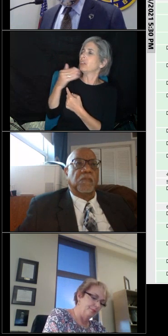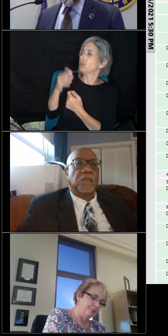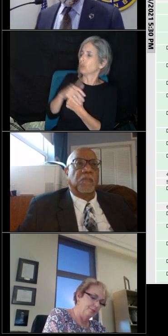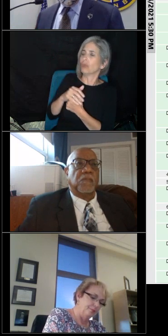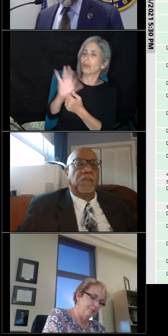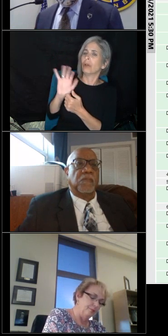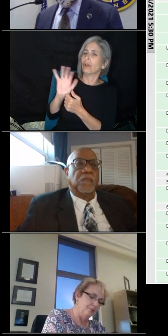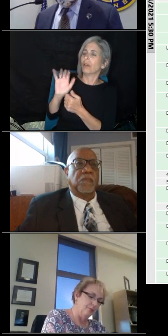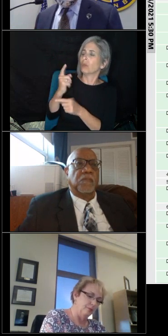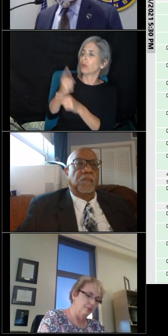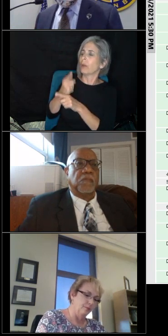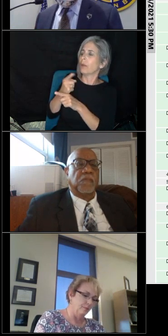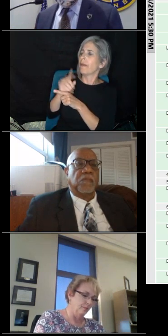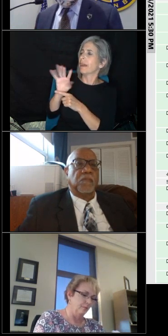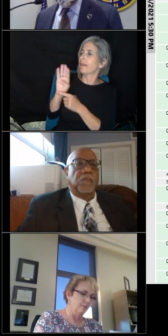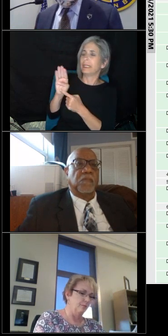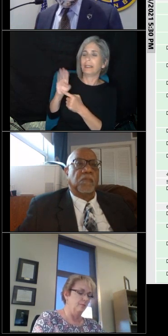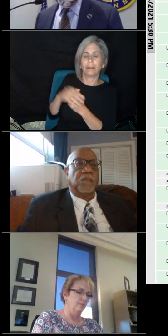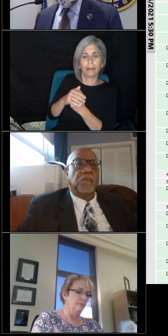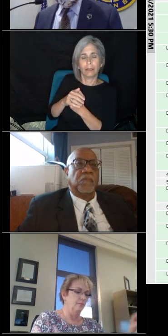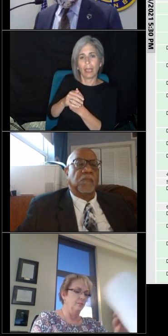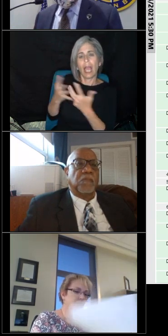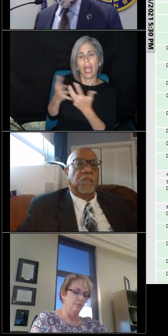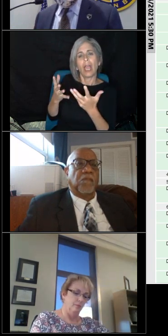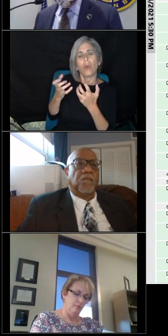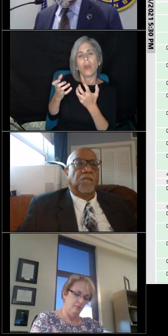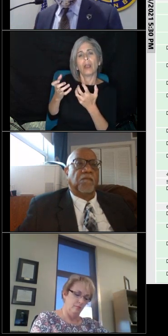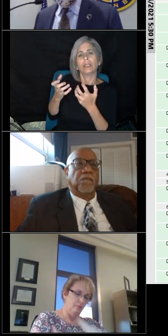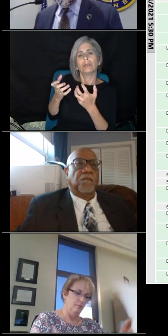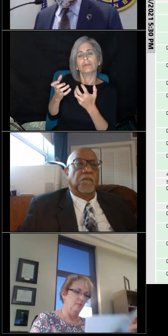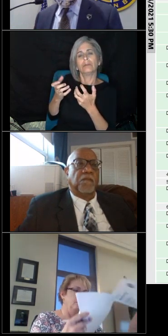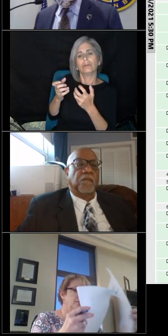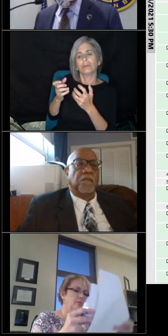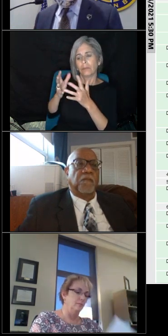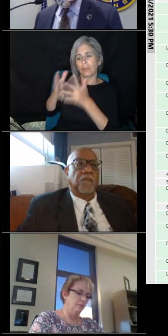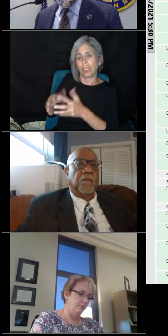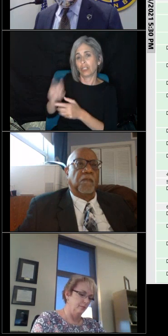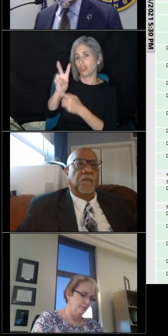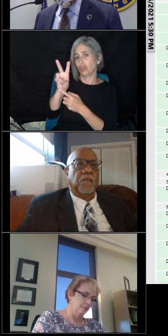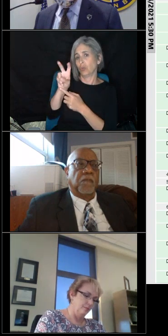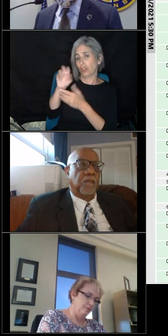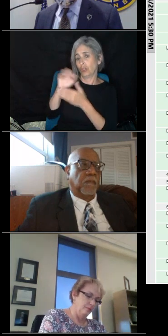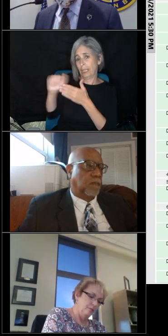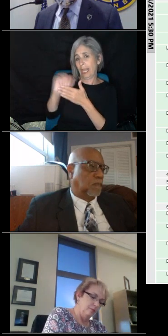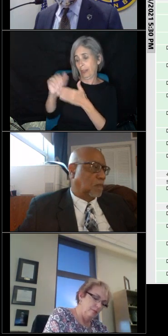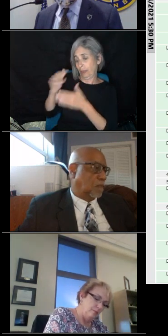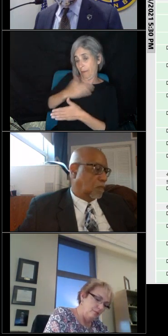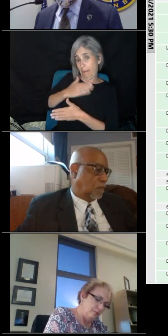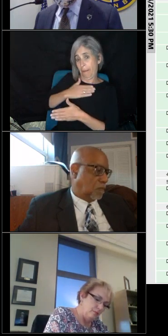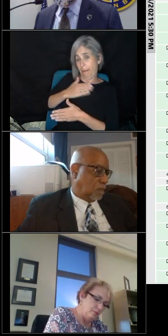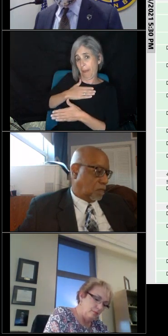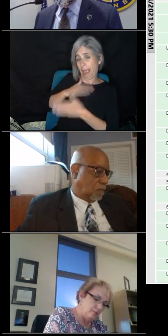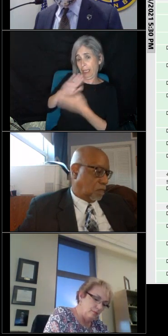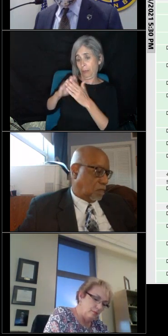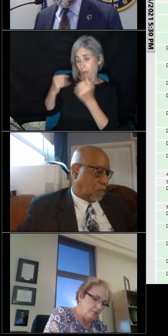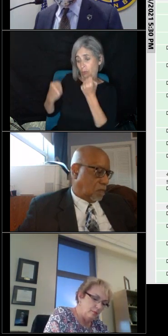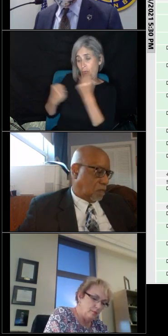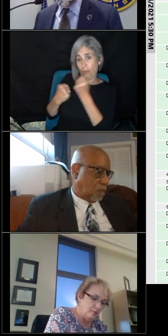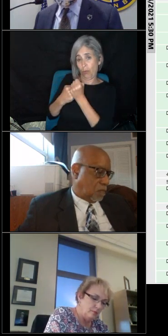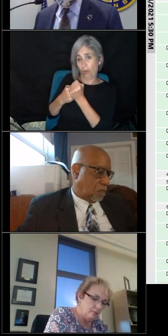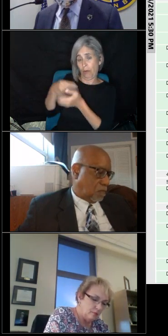So I'd like to give out the remaining $200 of my community support funds to the F.